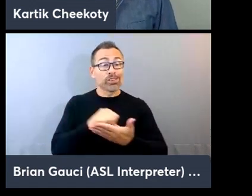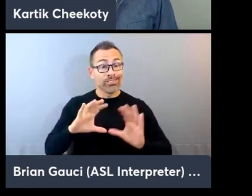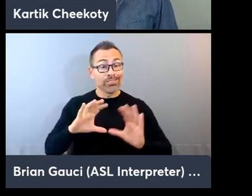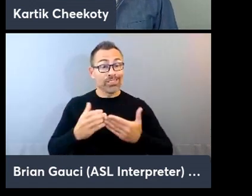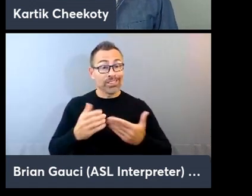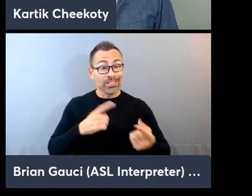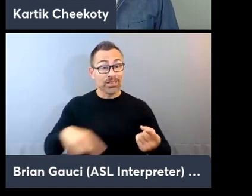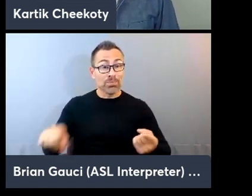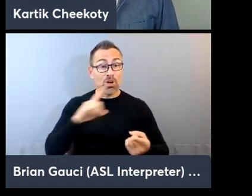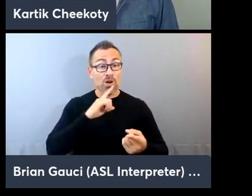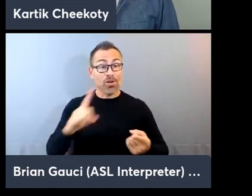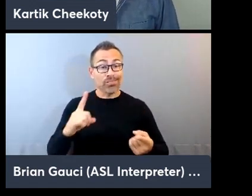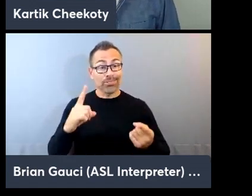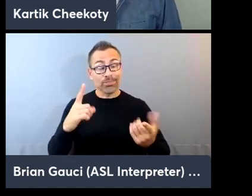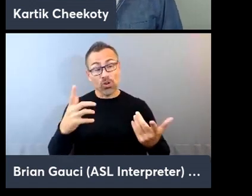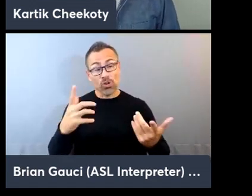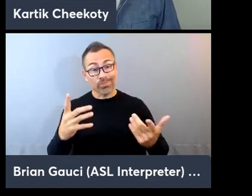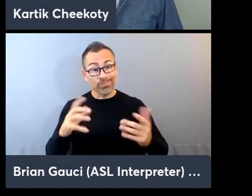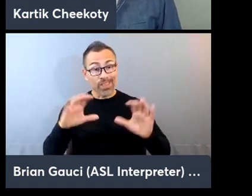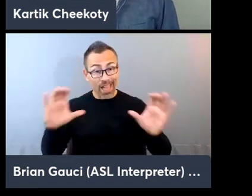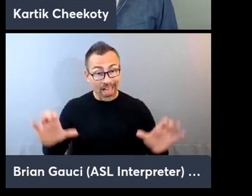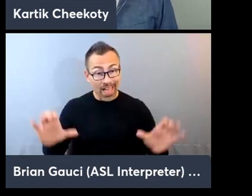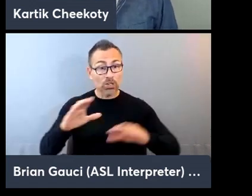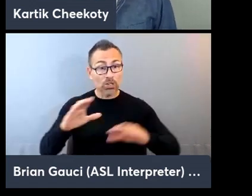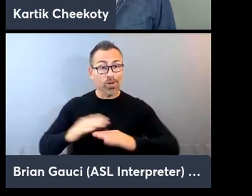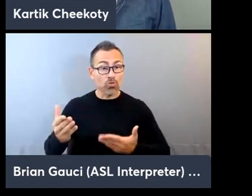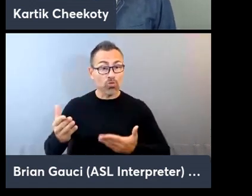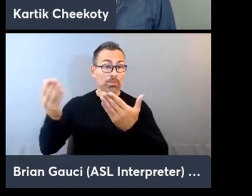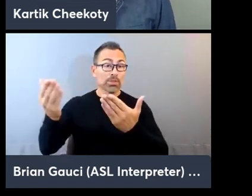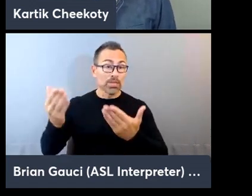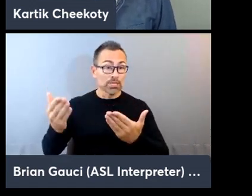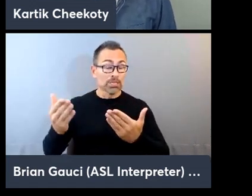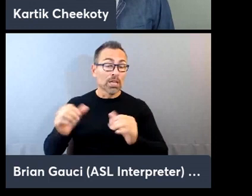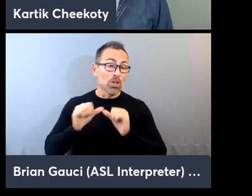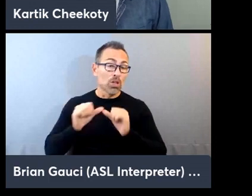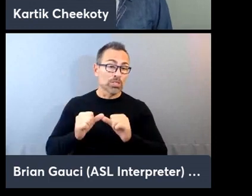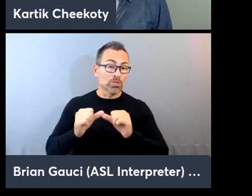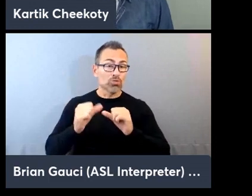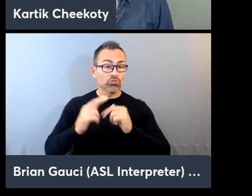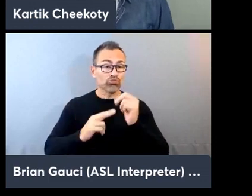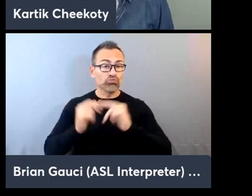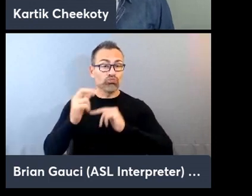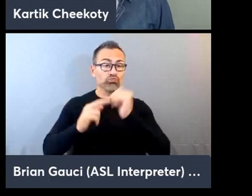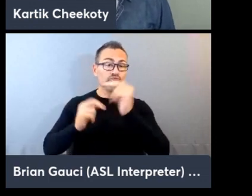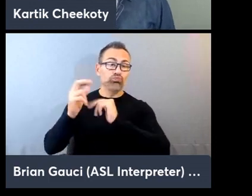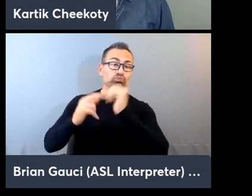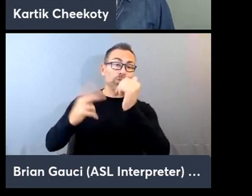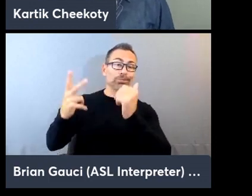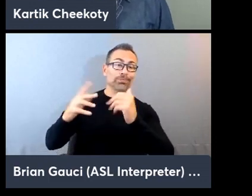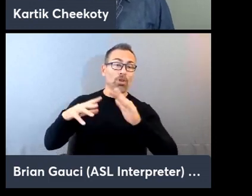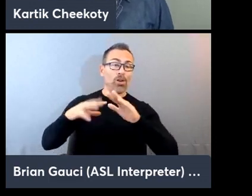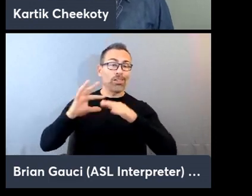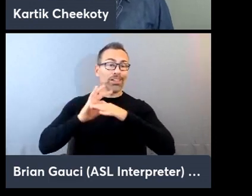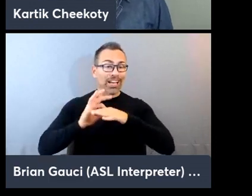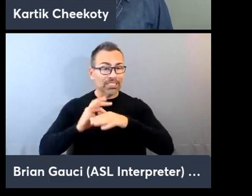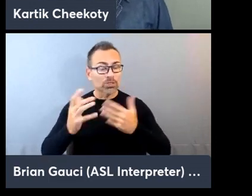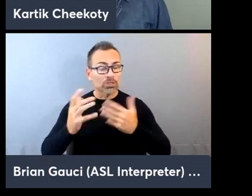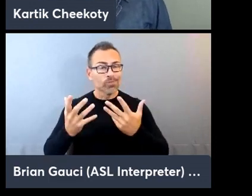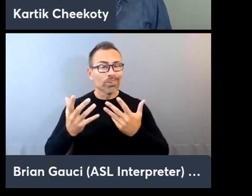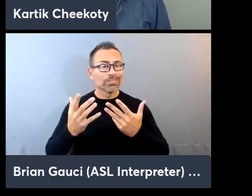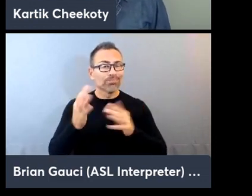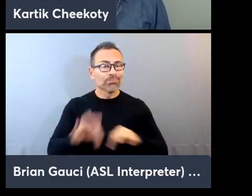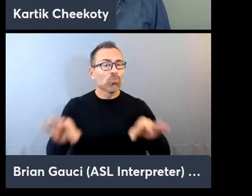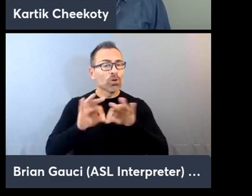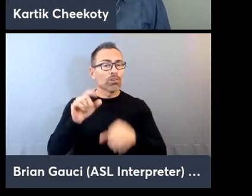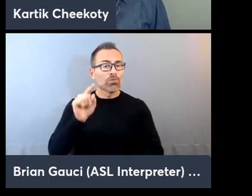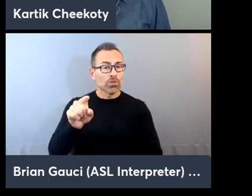on the recommendations that you've acted on, and that's how they continue to build on the context on what's important for you. So when you click on